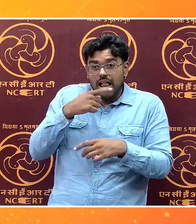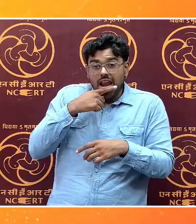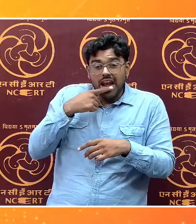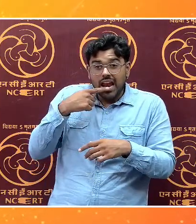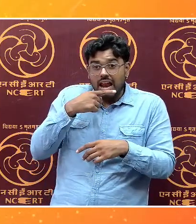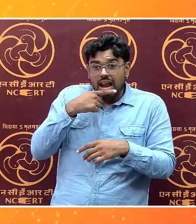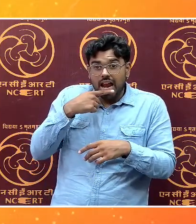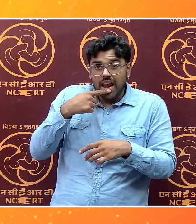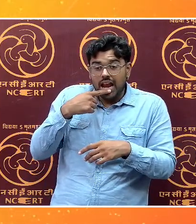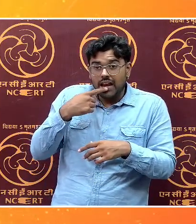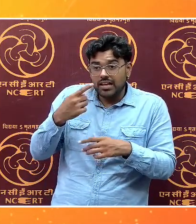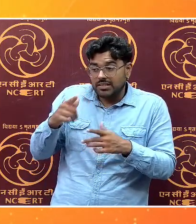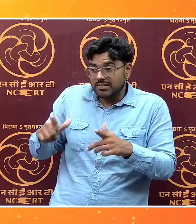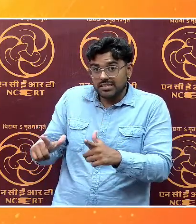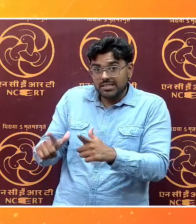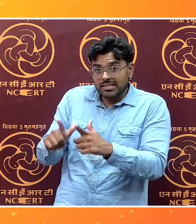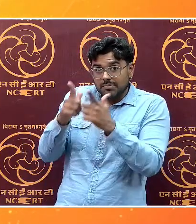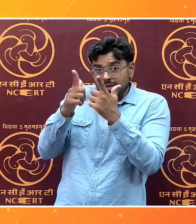dear student,